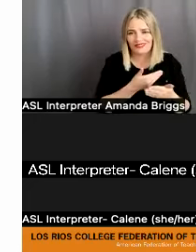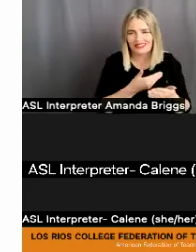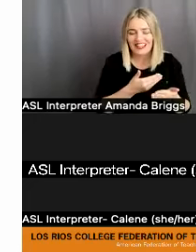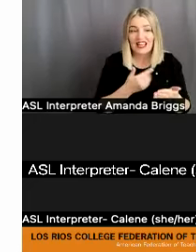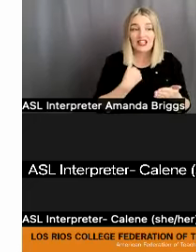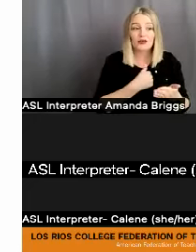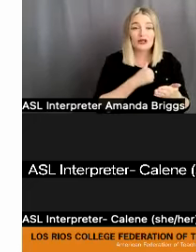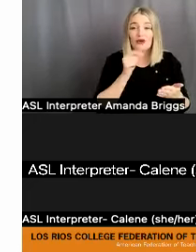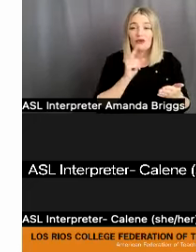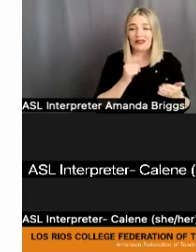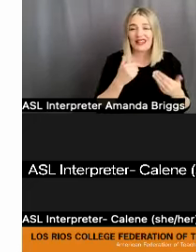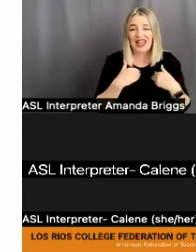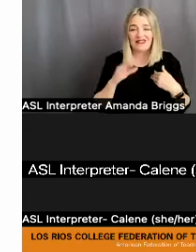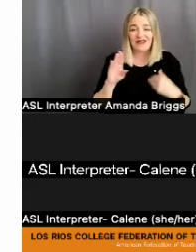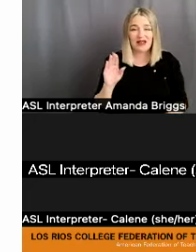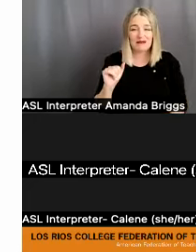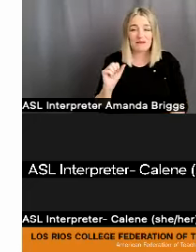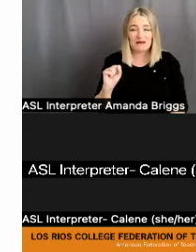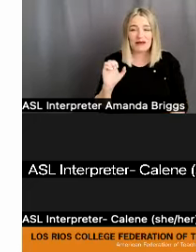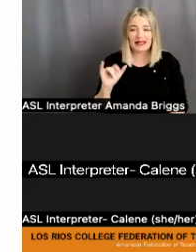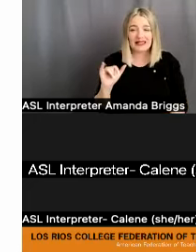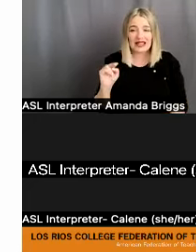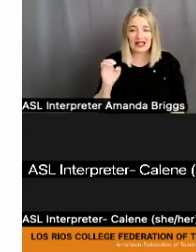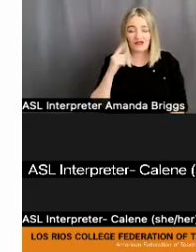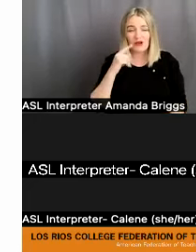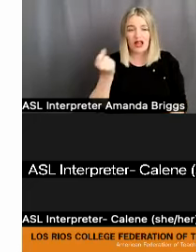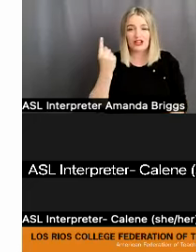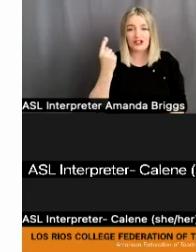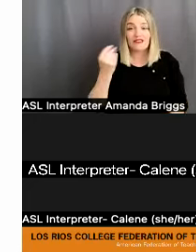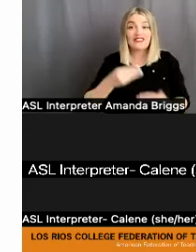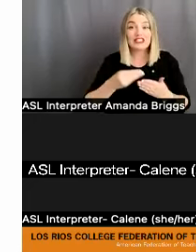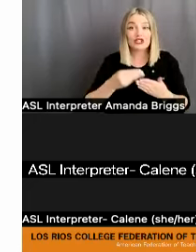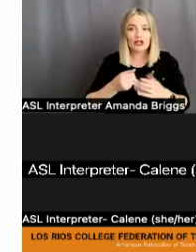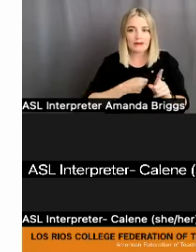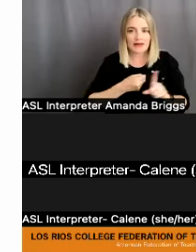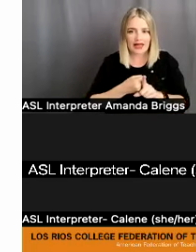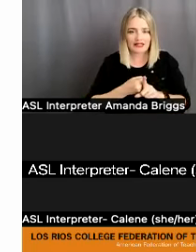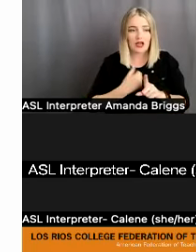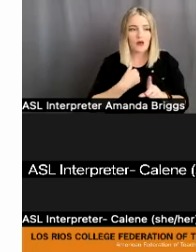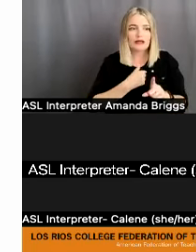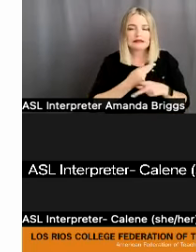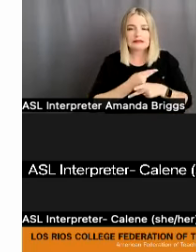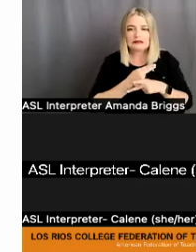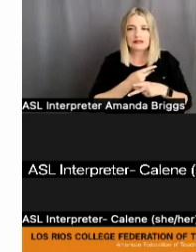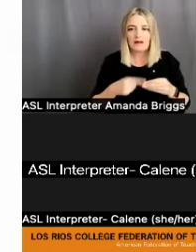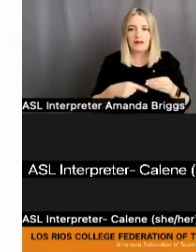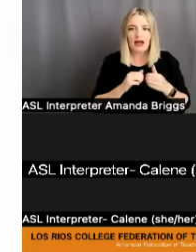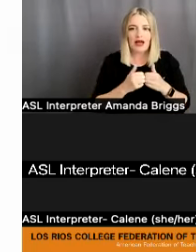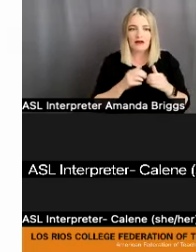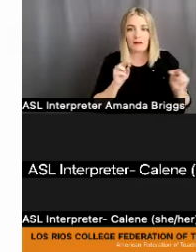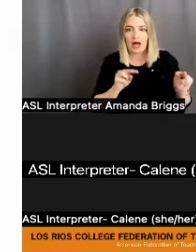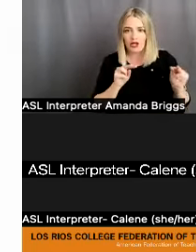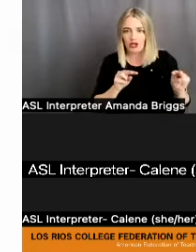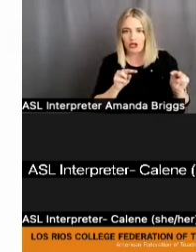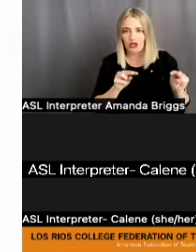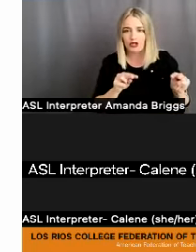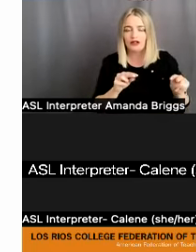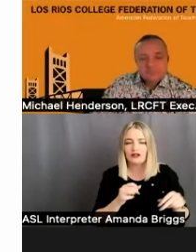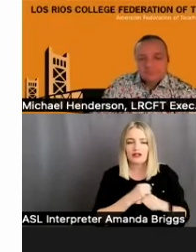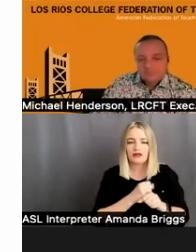really have a baseline for understanding the fiscal impact. And we are going to be incredibly careful about making sure we monitor this to make sure